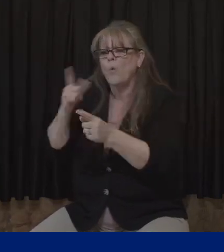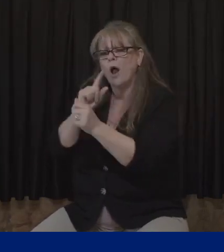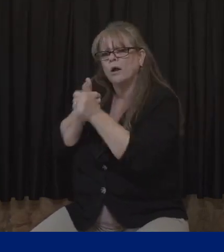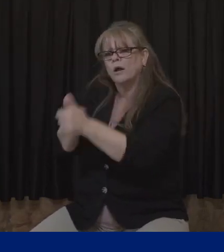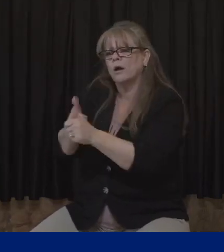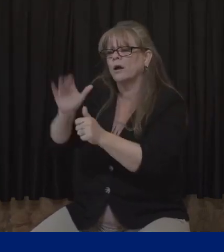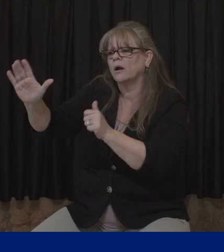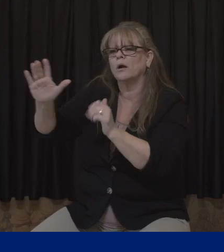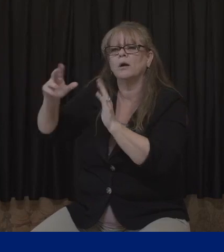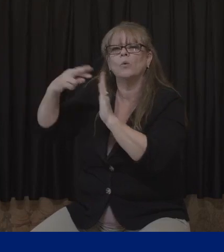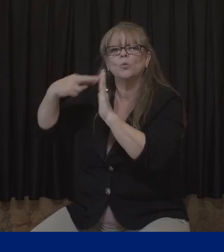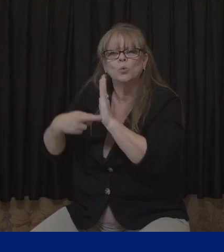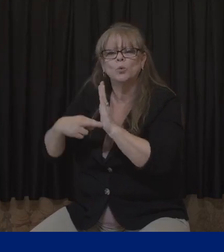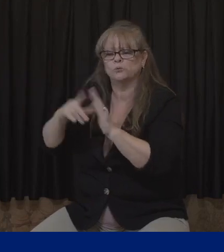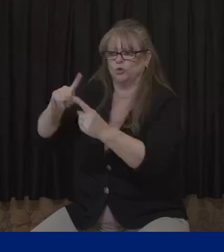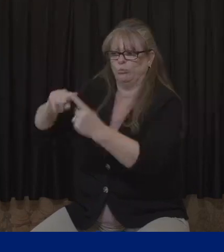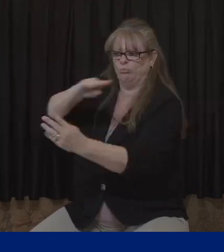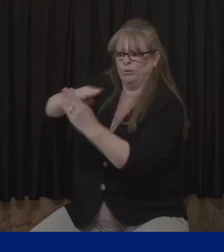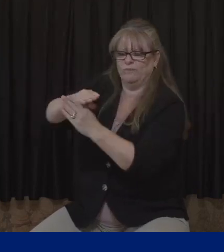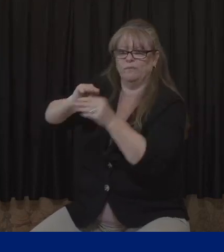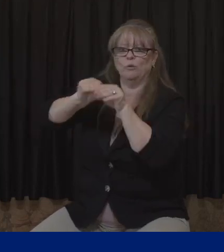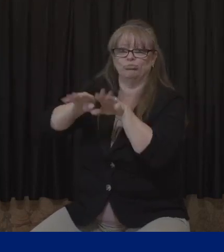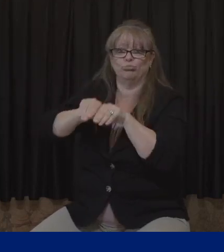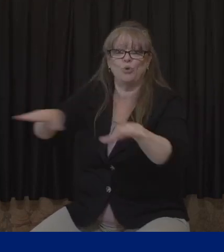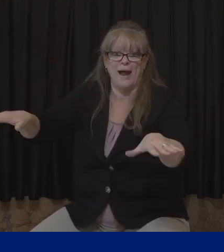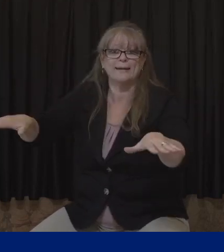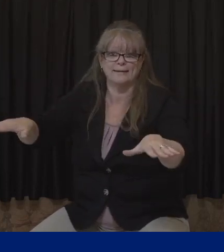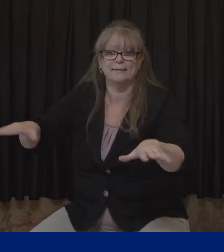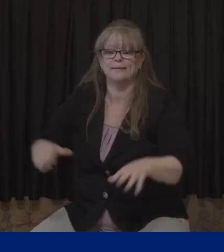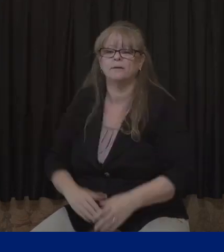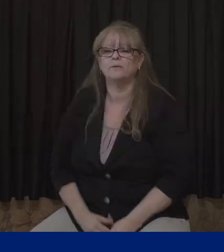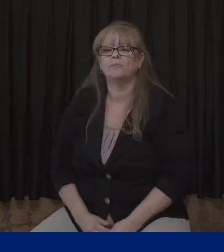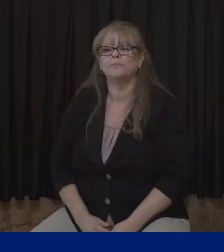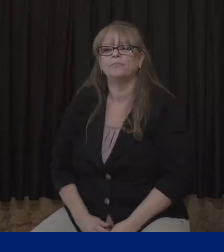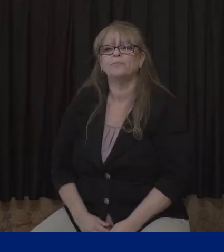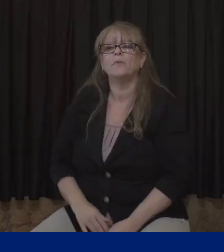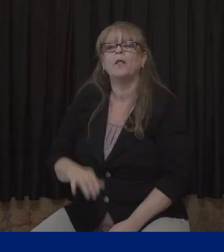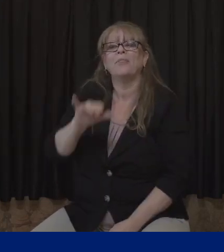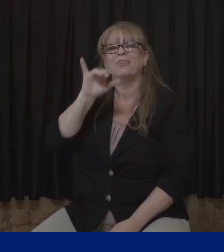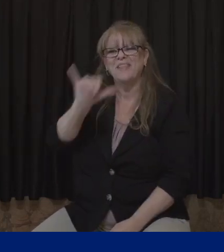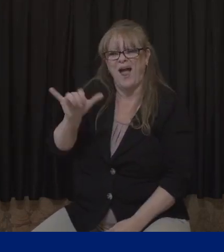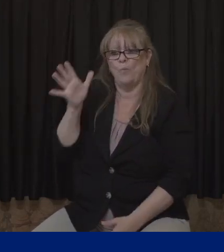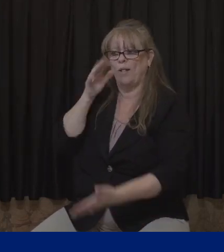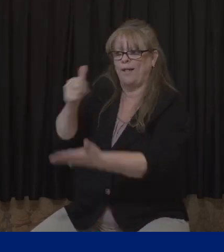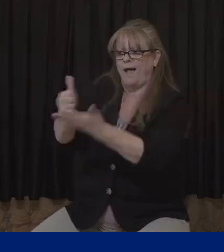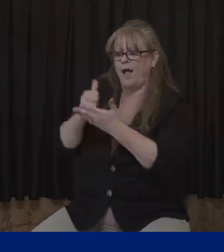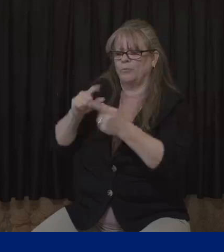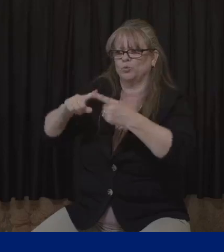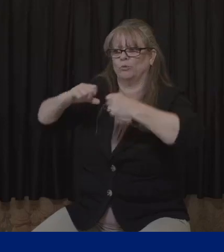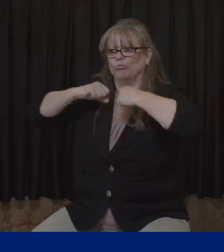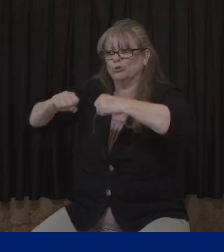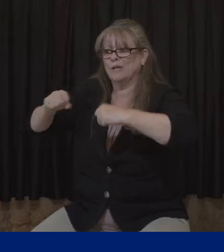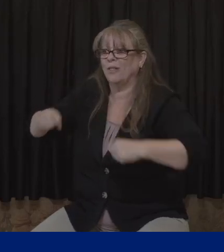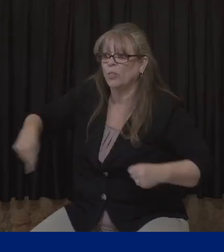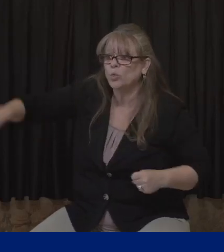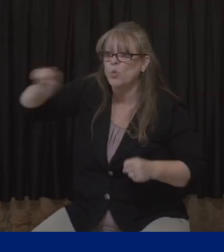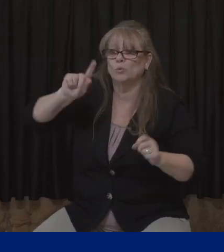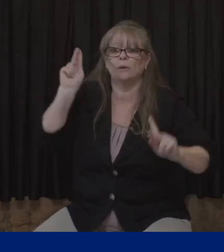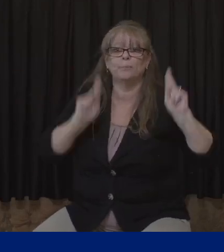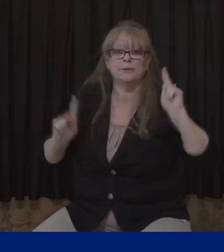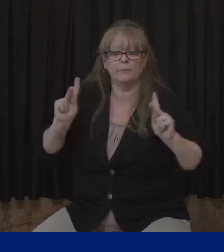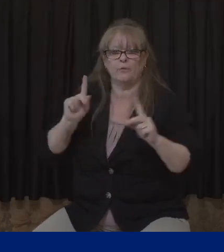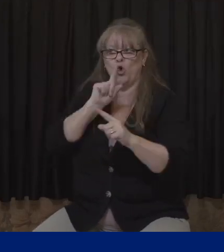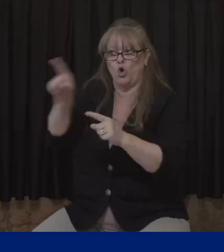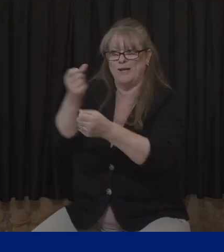danger. And this is the importance of this process. By doing this, we can help protect health and safety while allowing for local flexibility in a